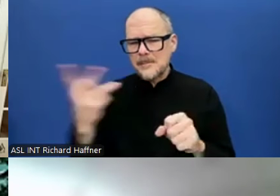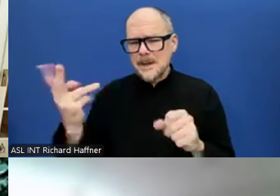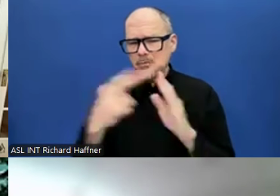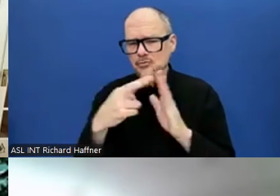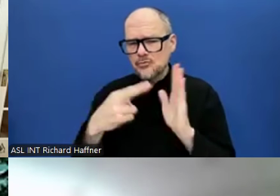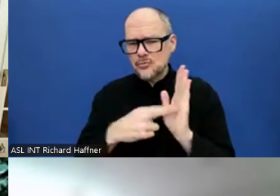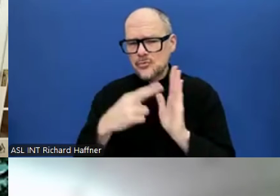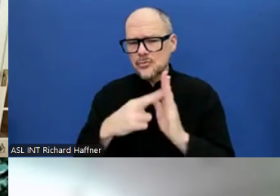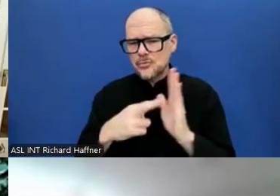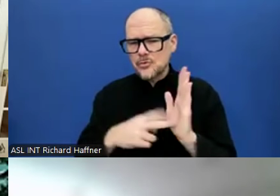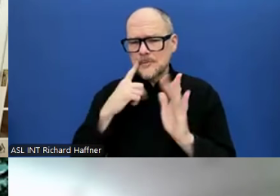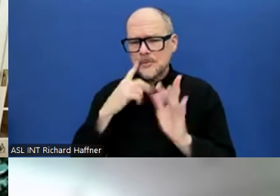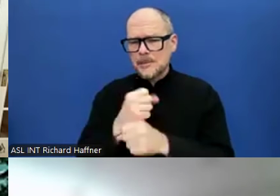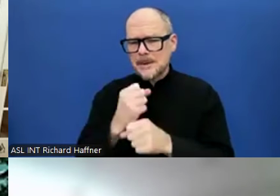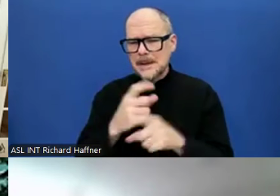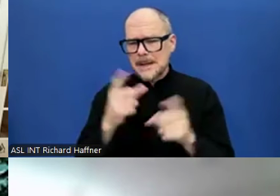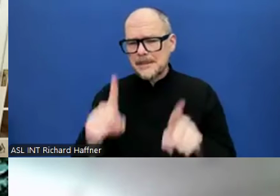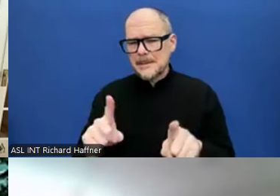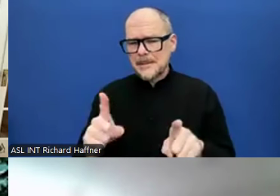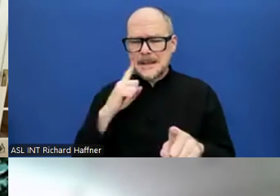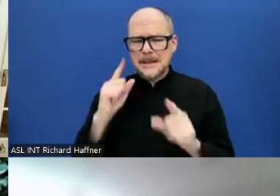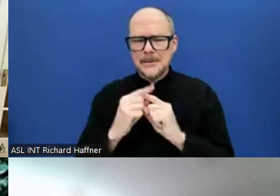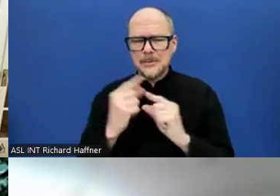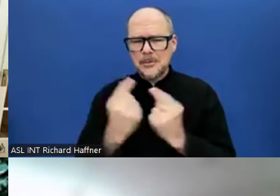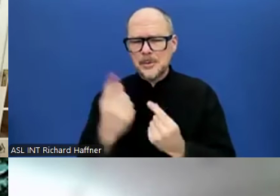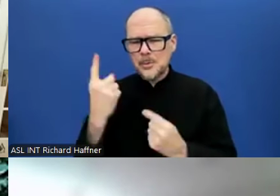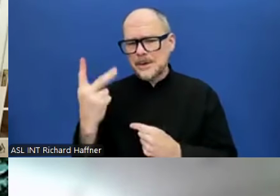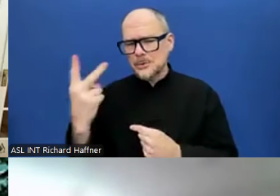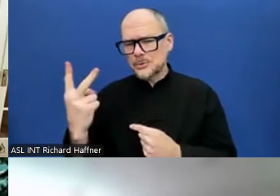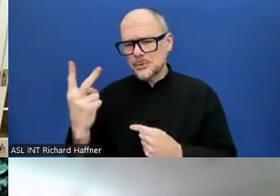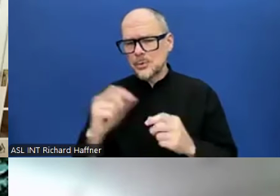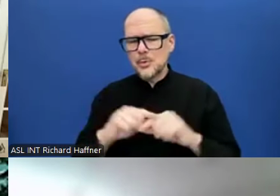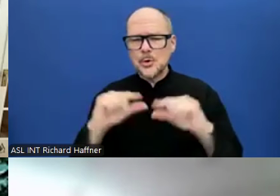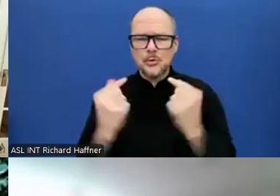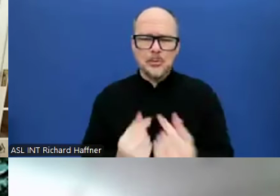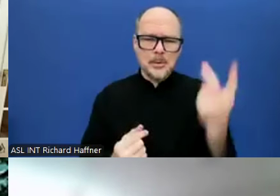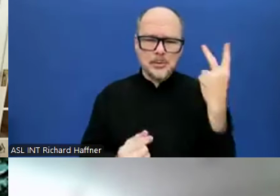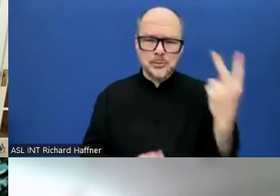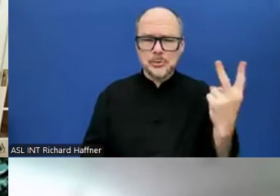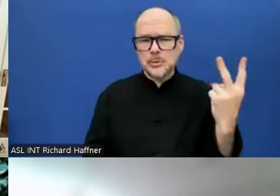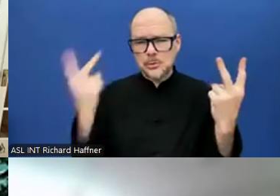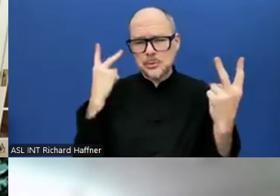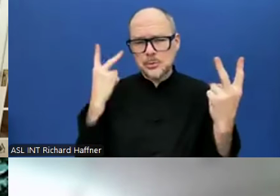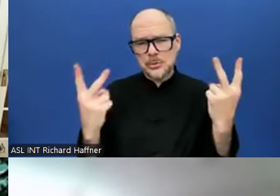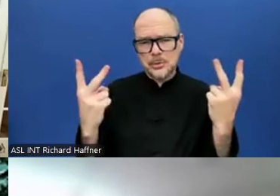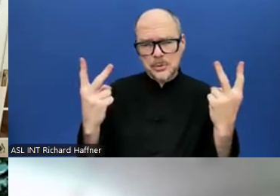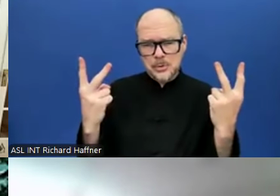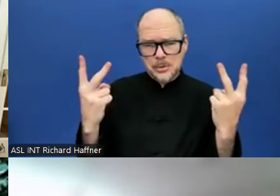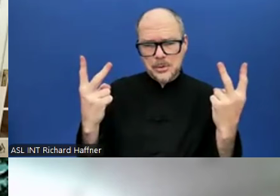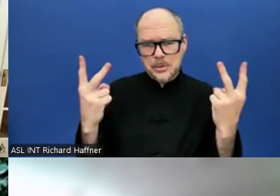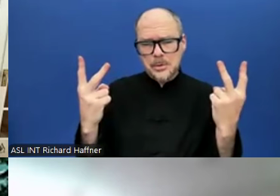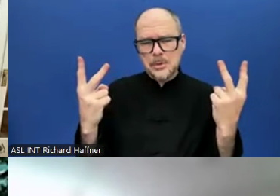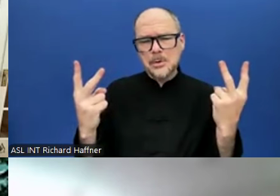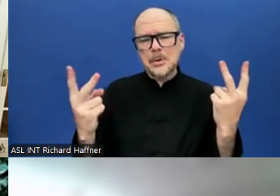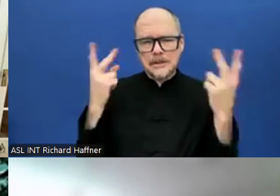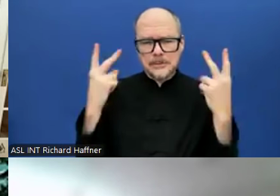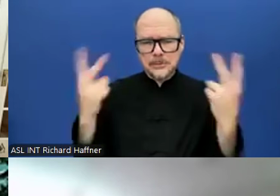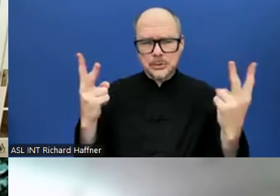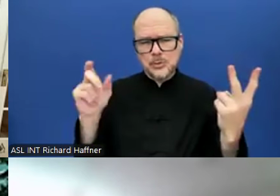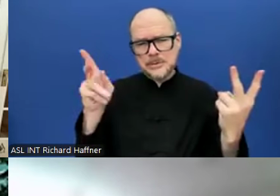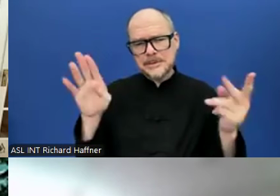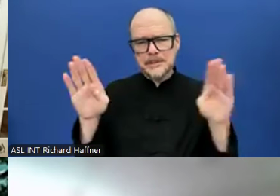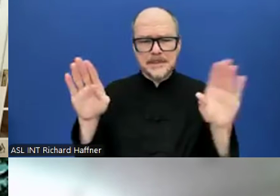one group of two people, we can create two groups of two people each. So we have like two subcommittees going, one